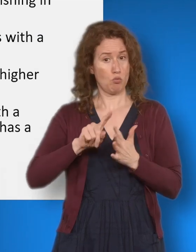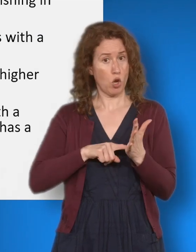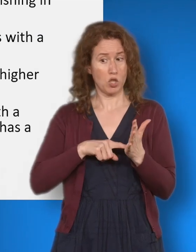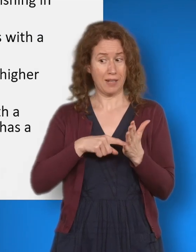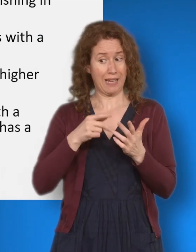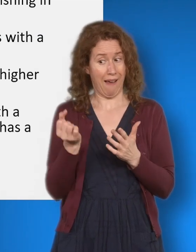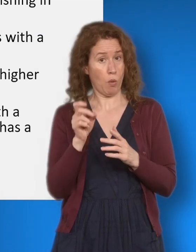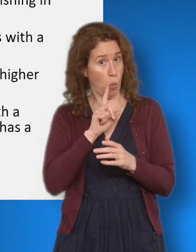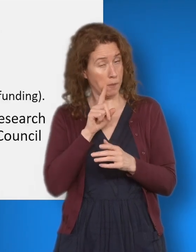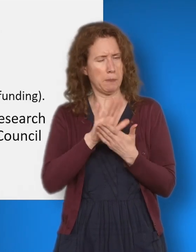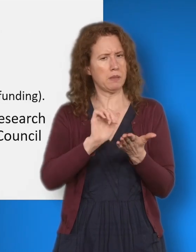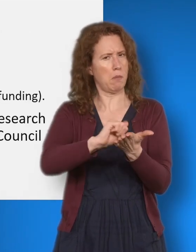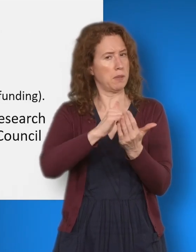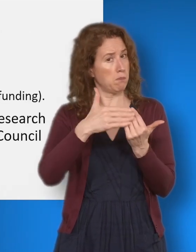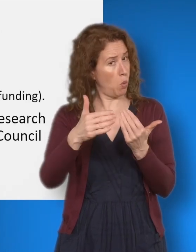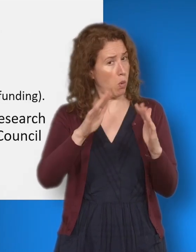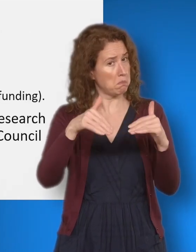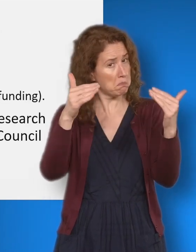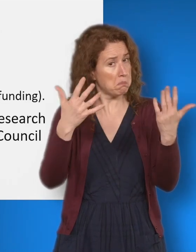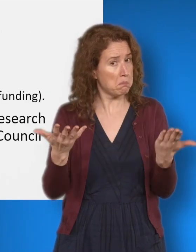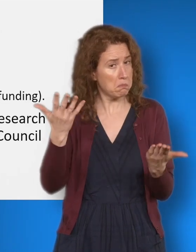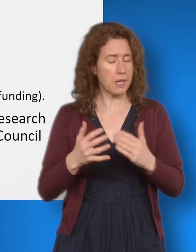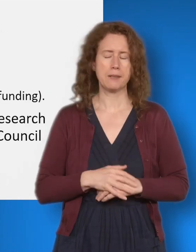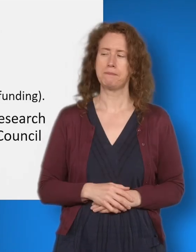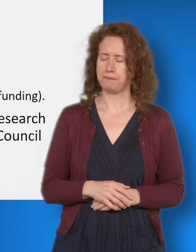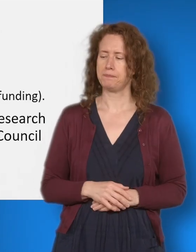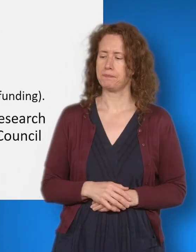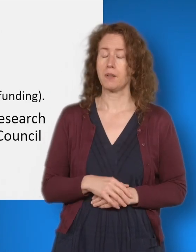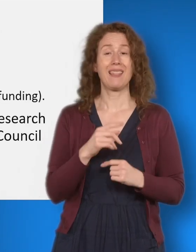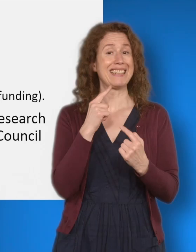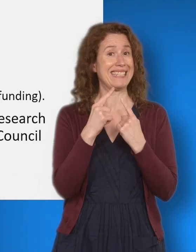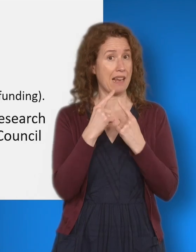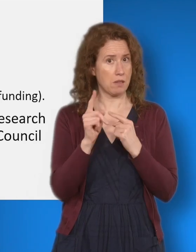woman PI. Now, talking about the data,